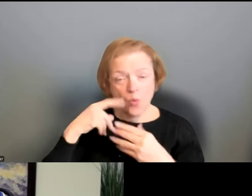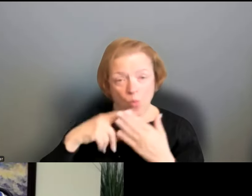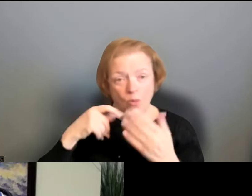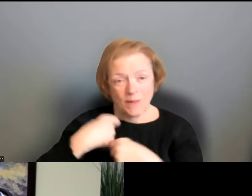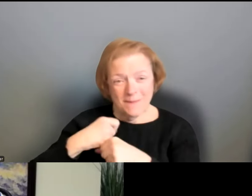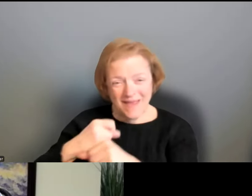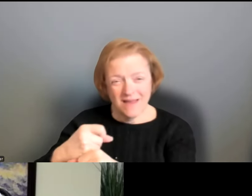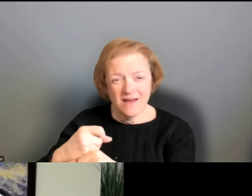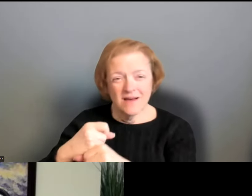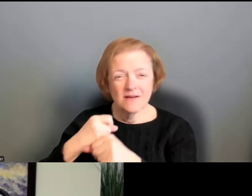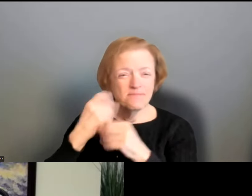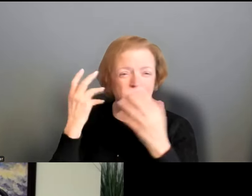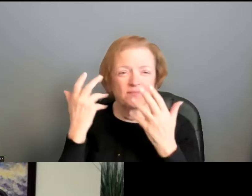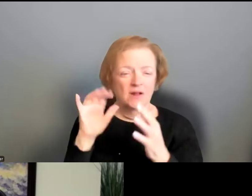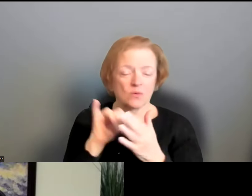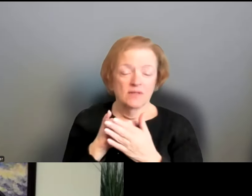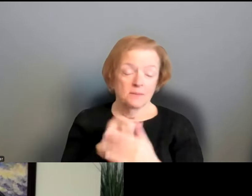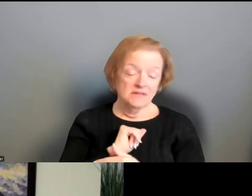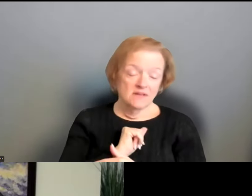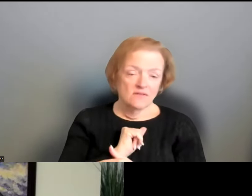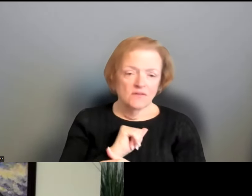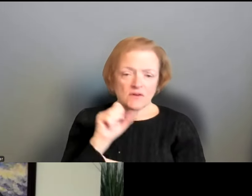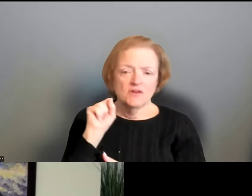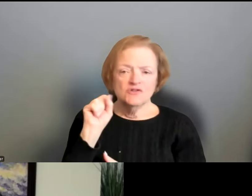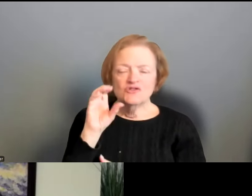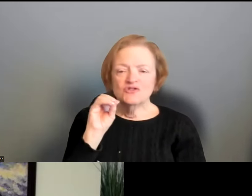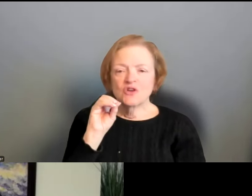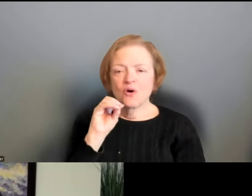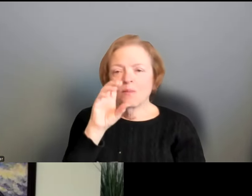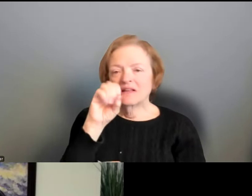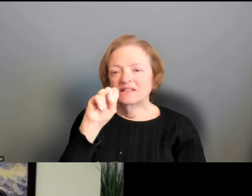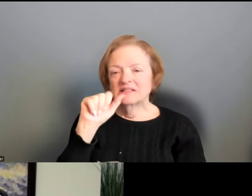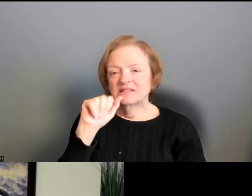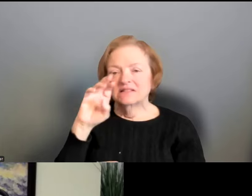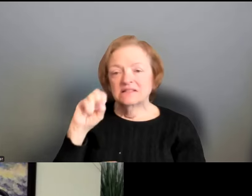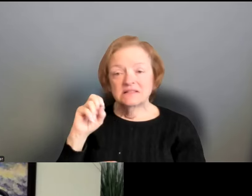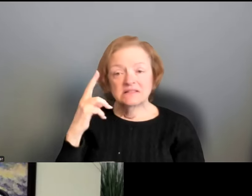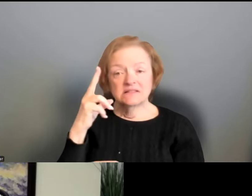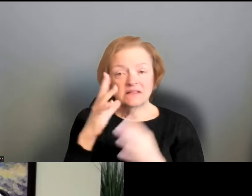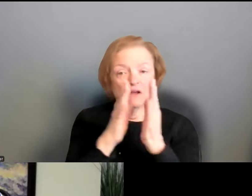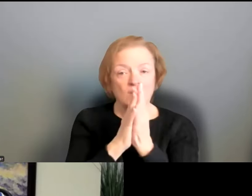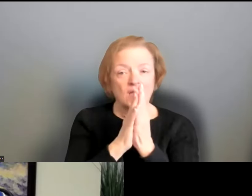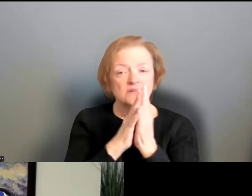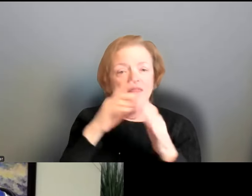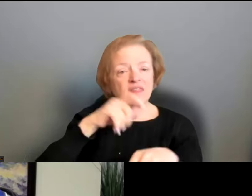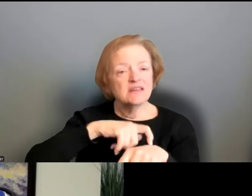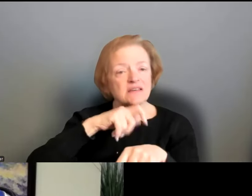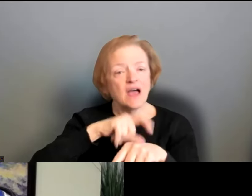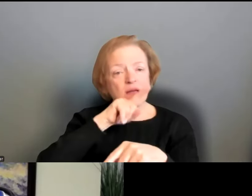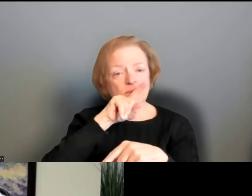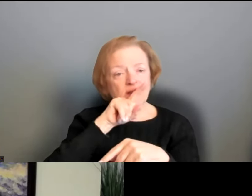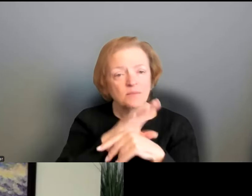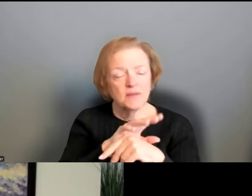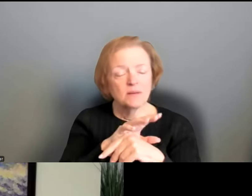So someone also asked, Sarah asked, what is the time commitment for people who want to